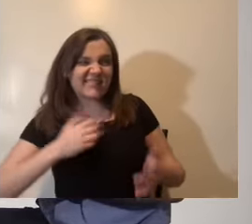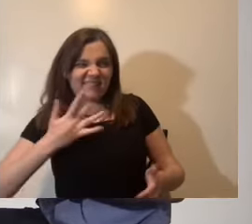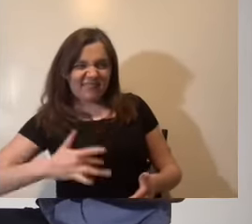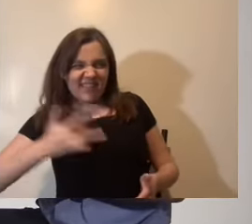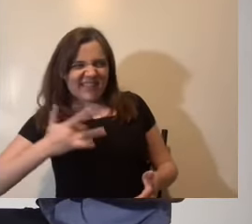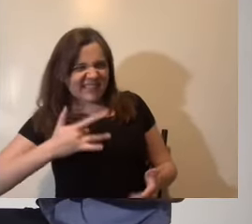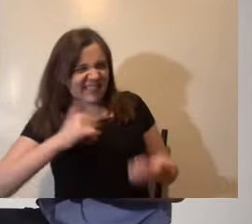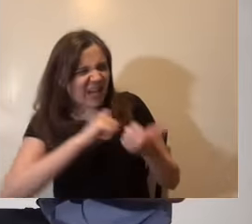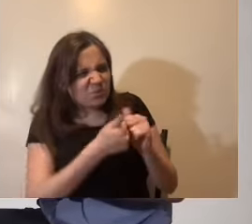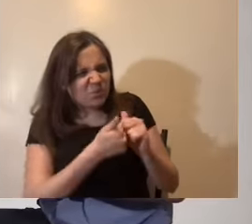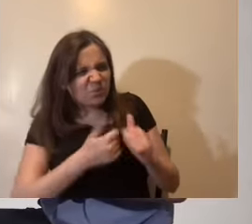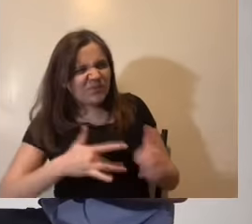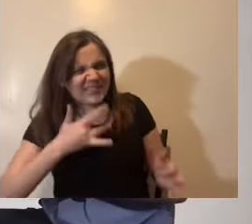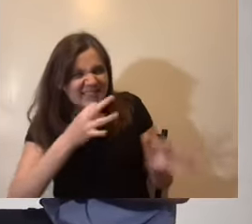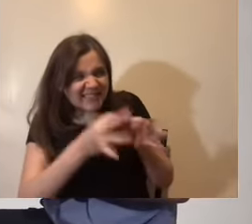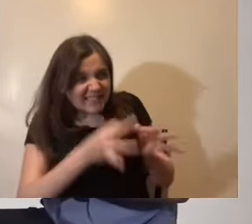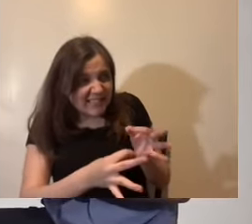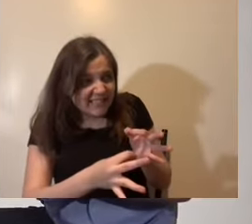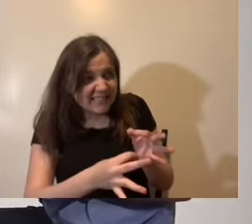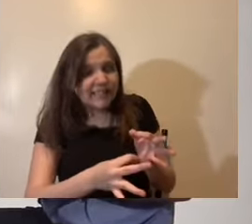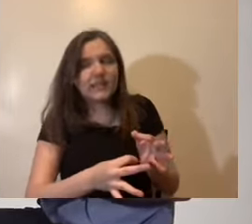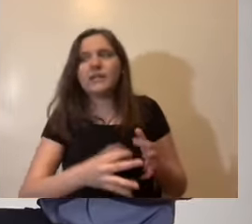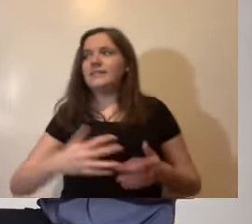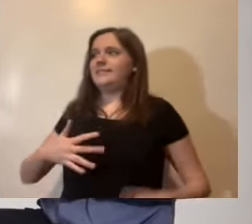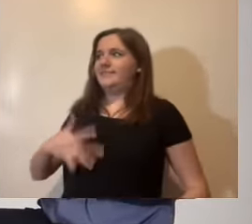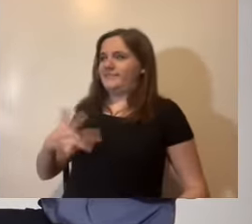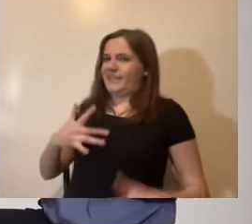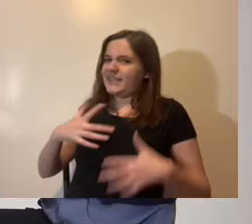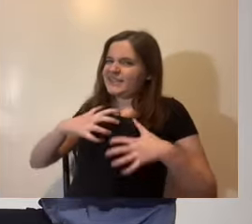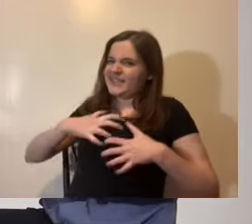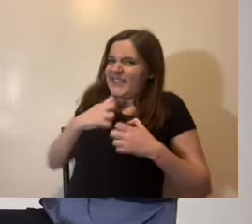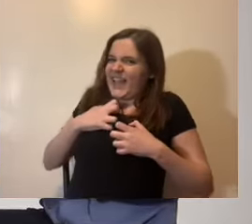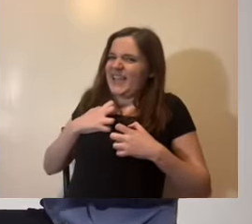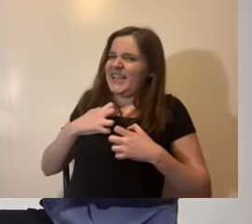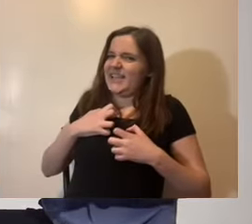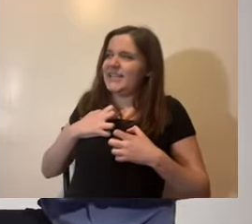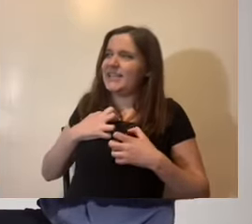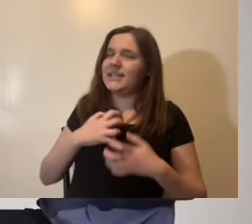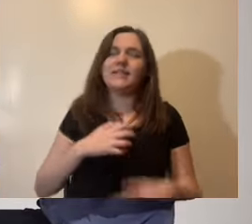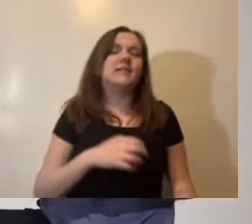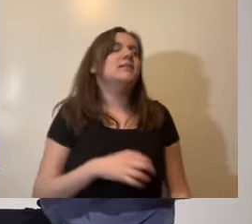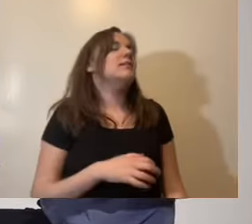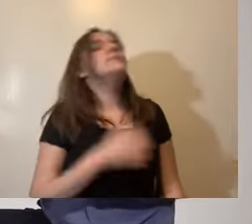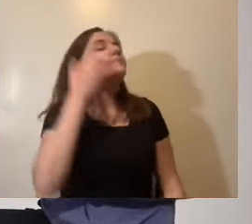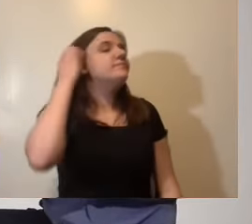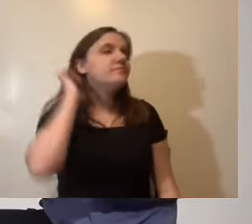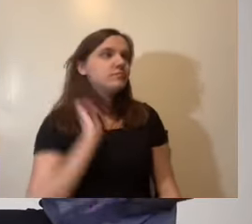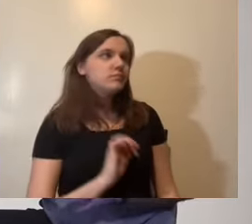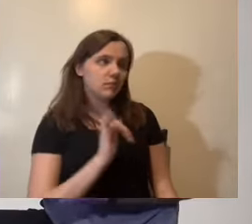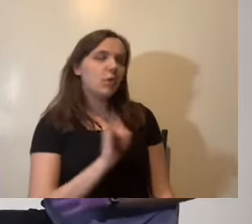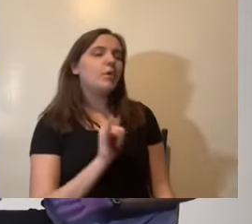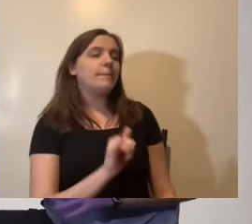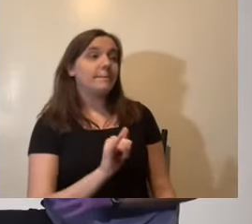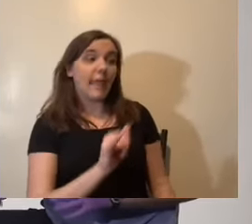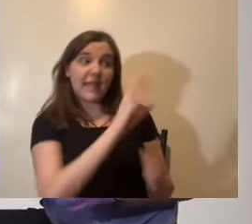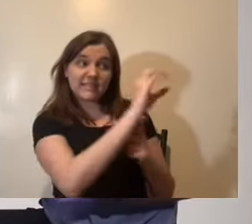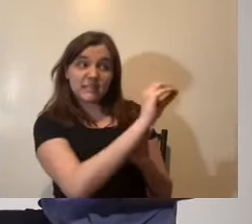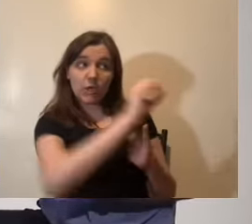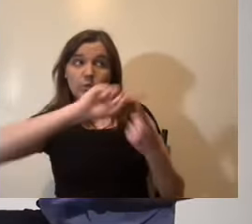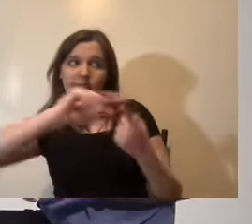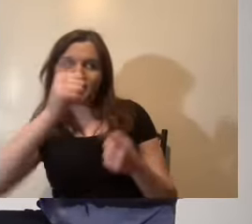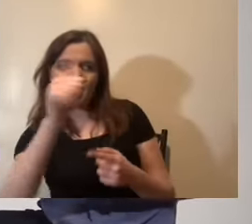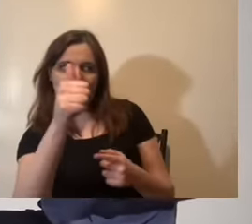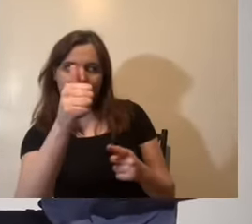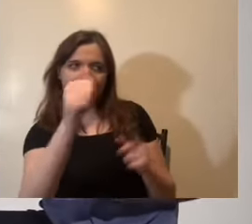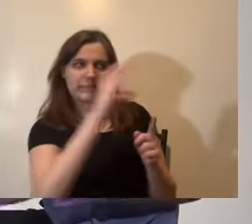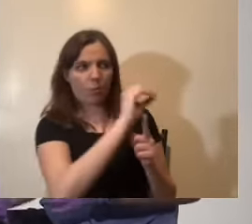Yeah, it just feels really tight in my chest. Okay. And on a scale of 1 to 10, 0 being not difficult to breathe, 10